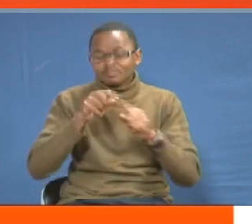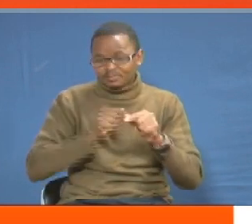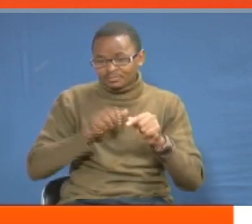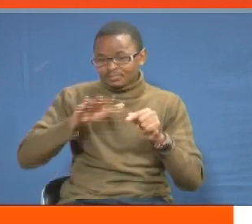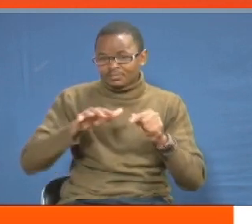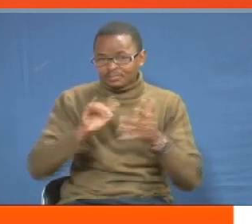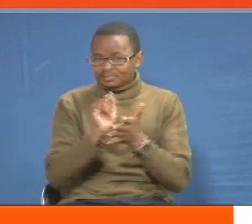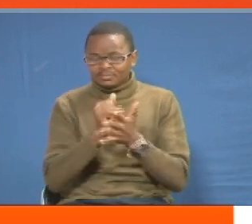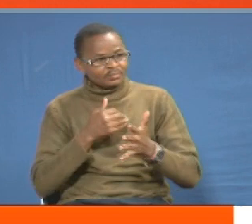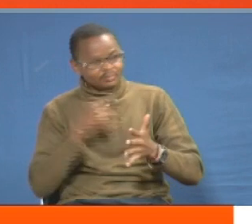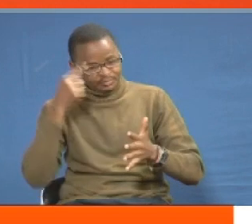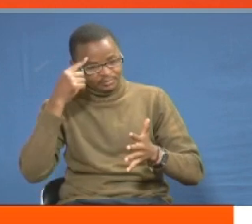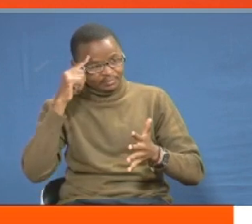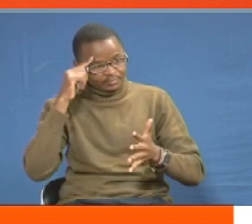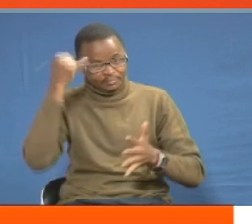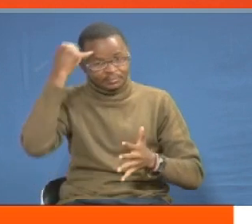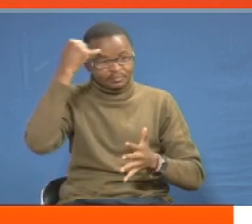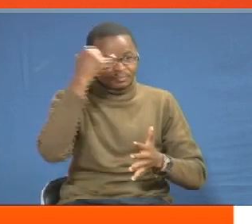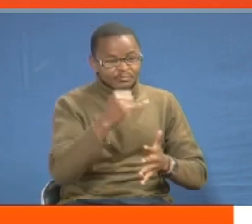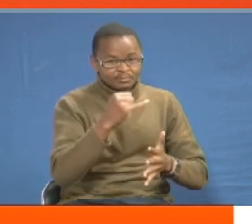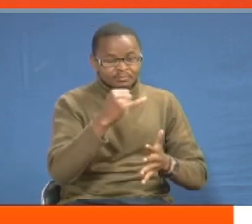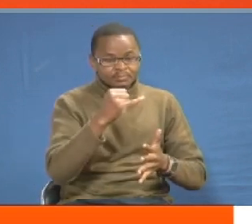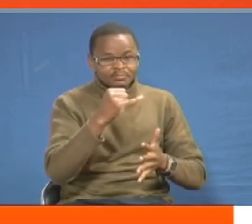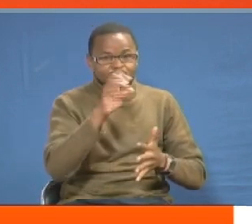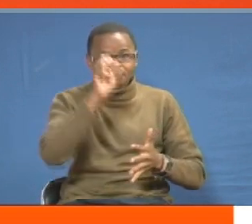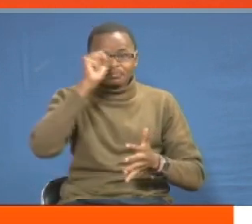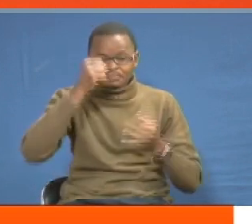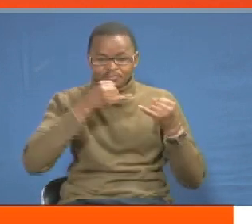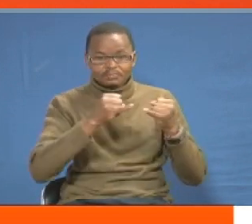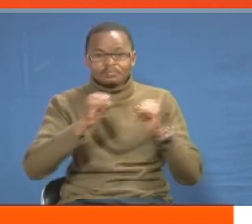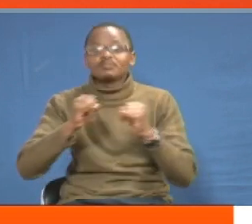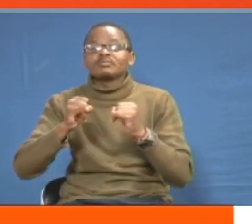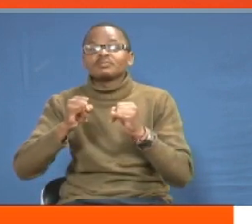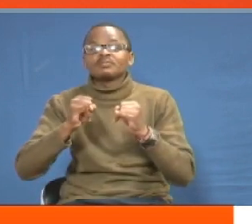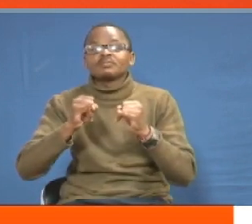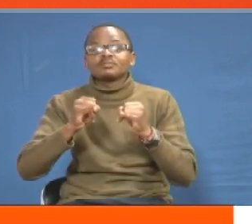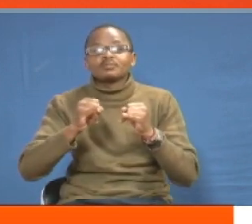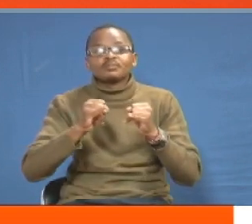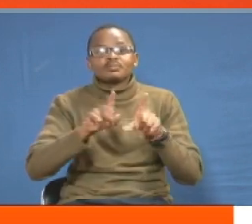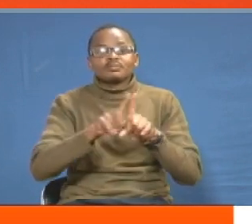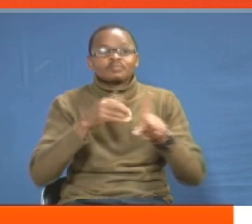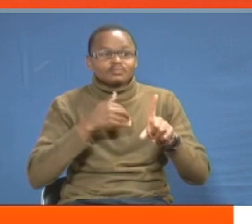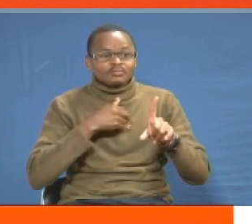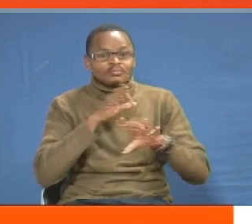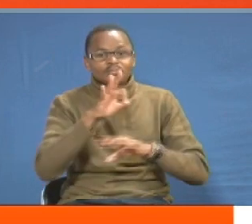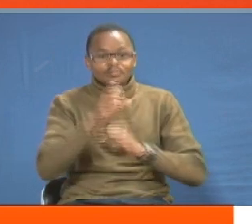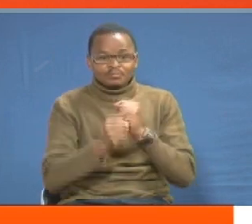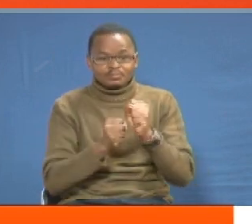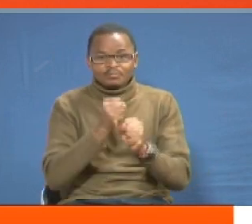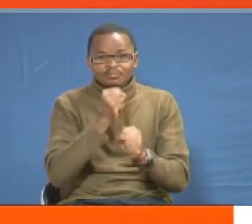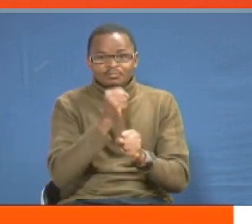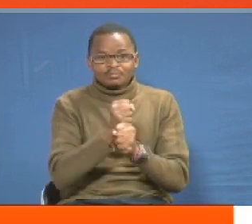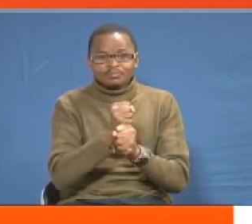to girls' education ideally was implemented the last